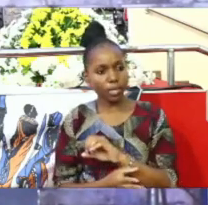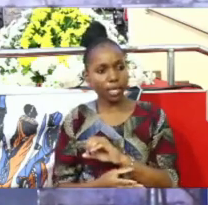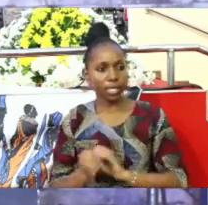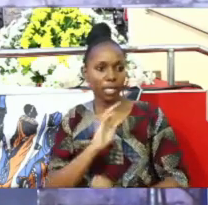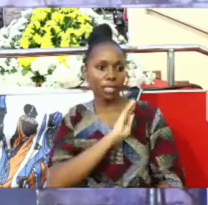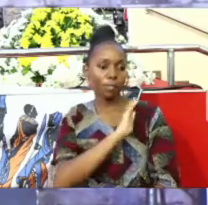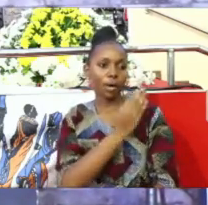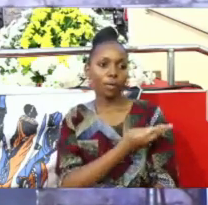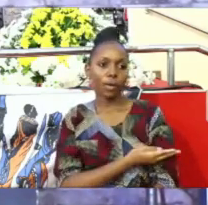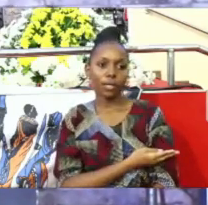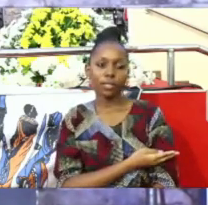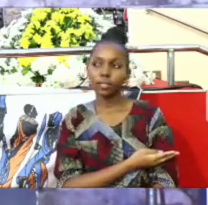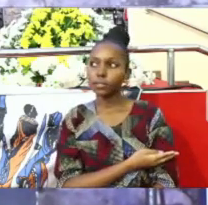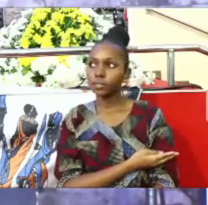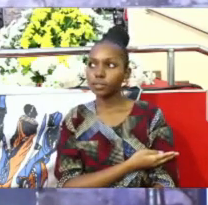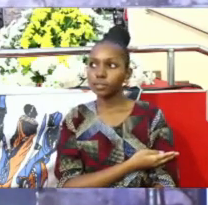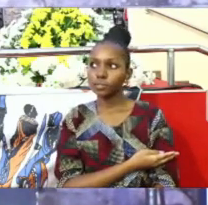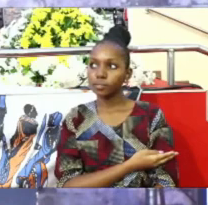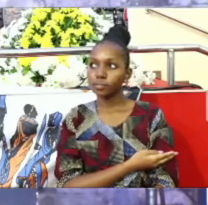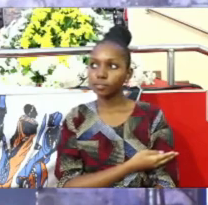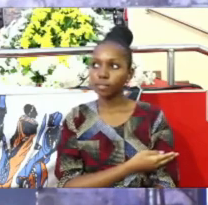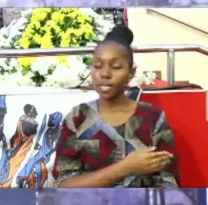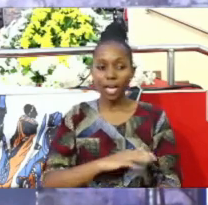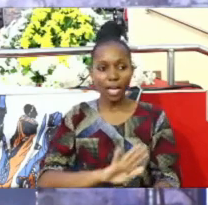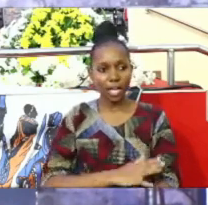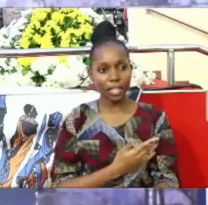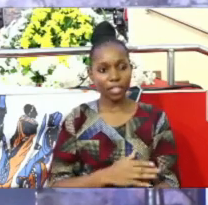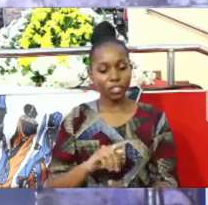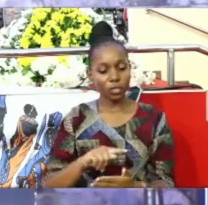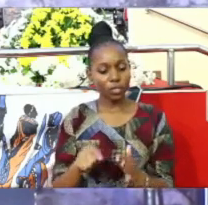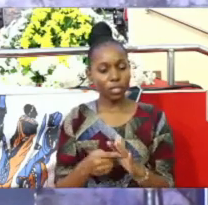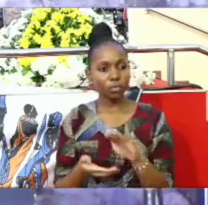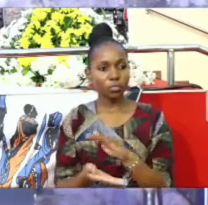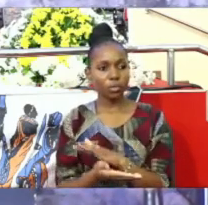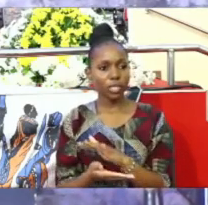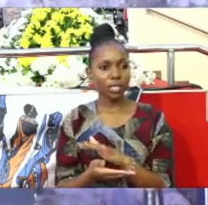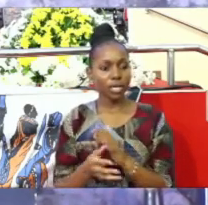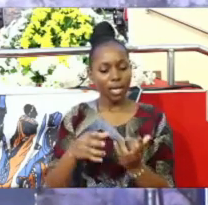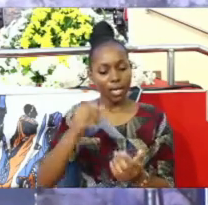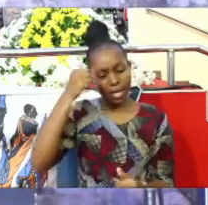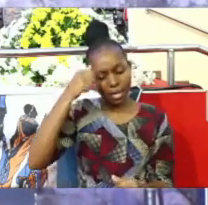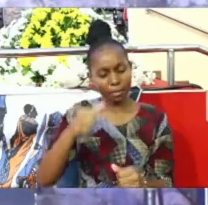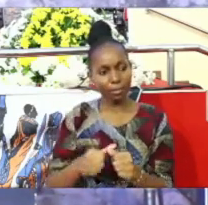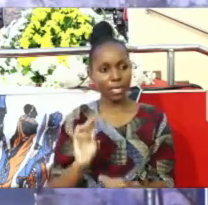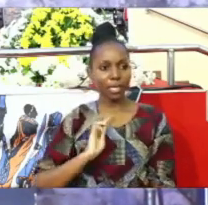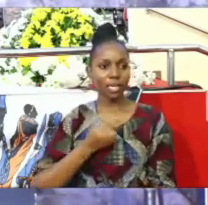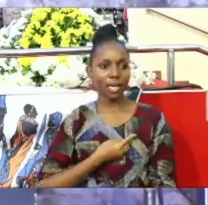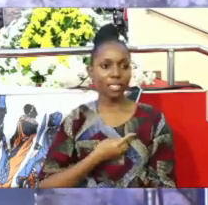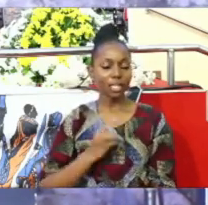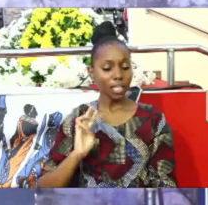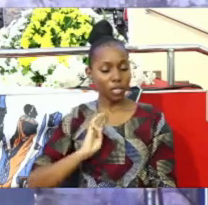lakini hangepata. And the song this morning reminded us that we are a chosen generation. Na wimbo asubuhi ya